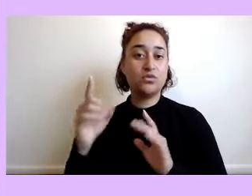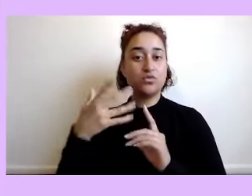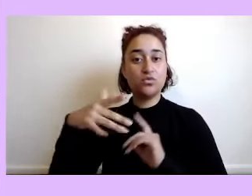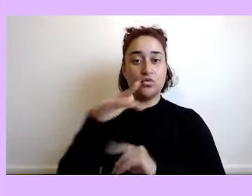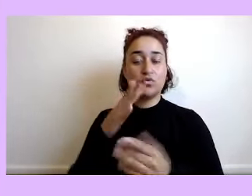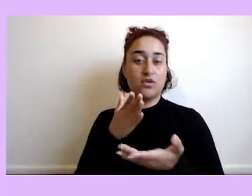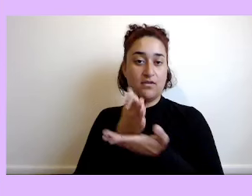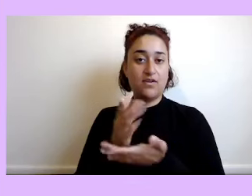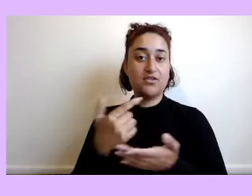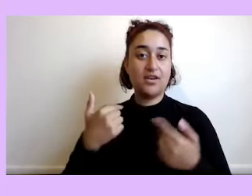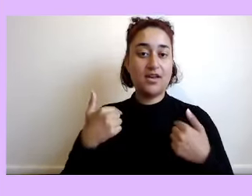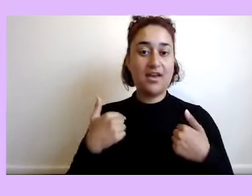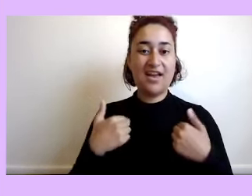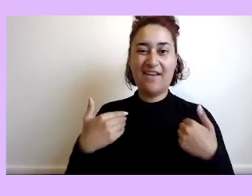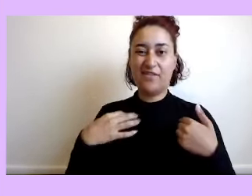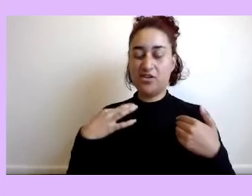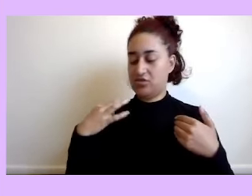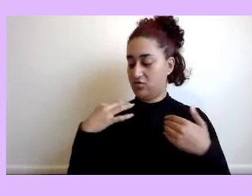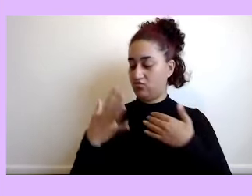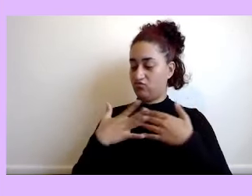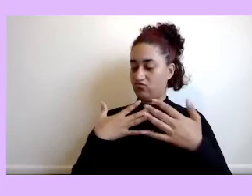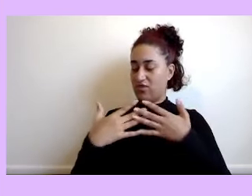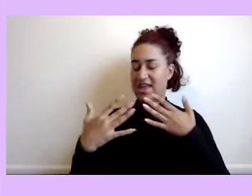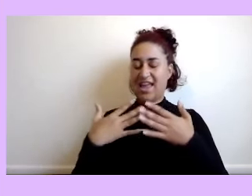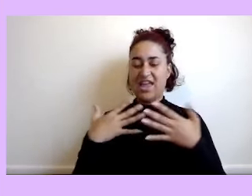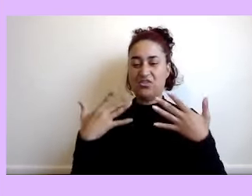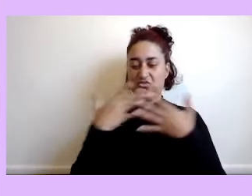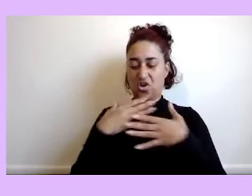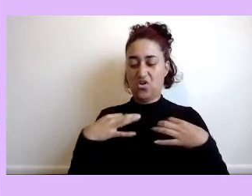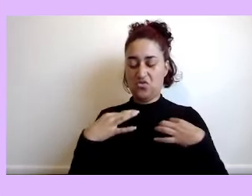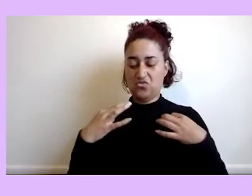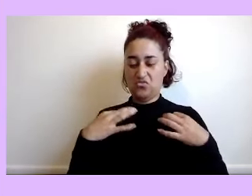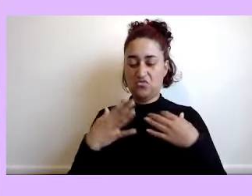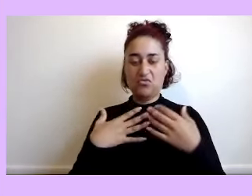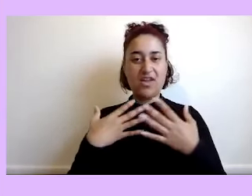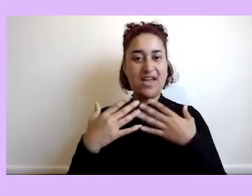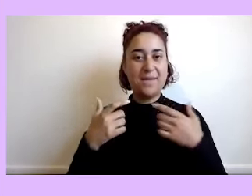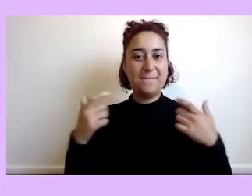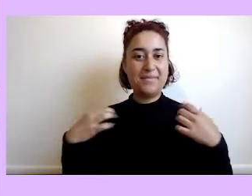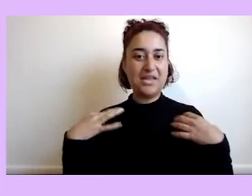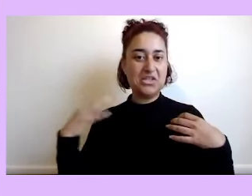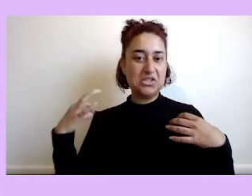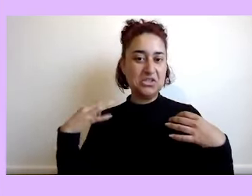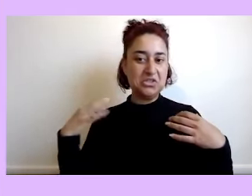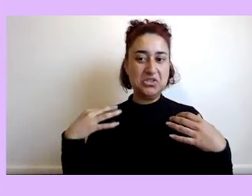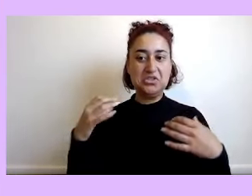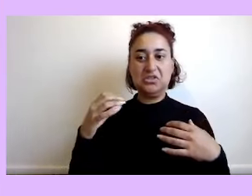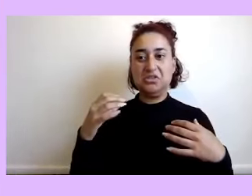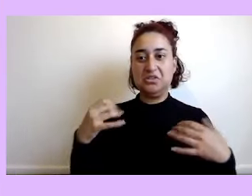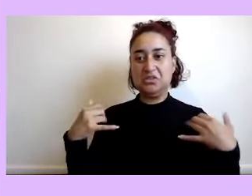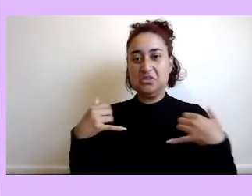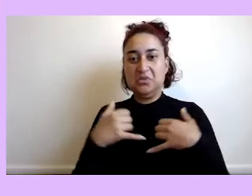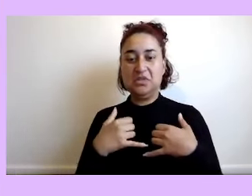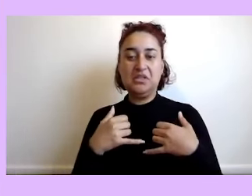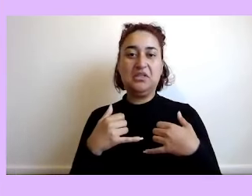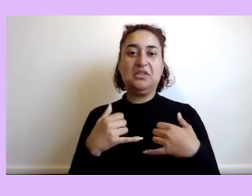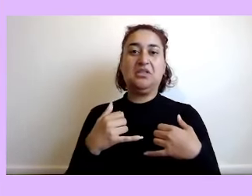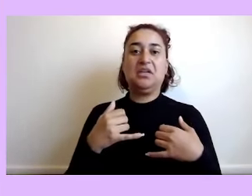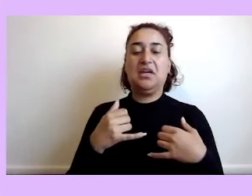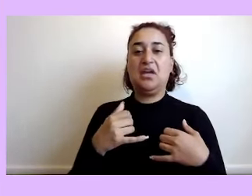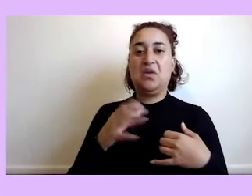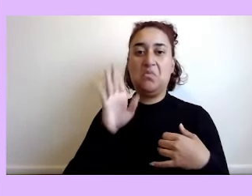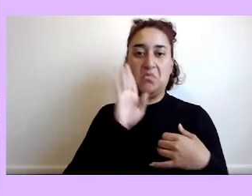a grayish, dark gray, big t-shirt sweater, kind of mud brown pants, white